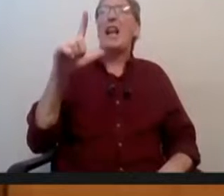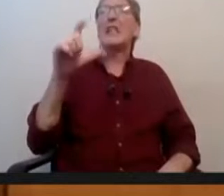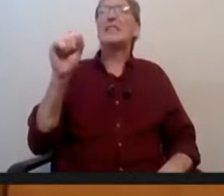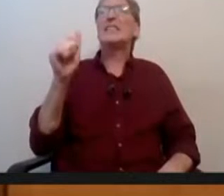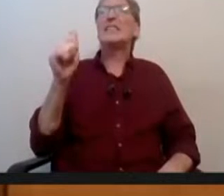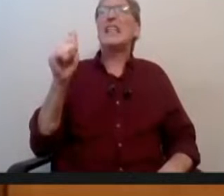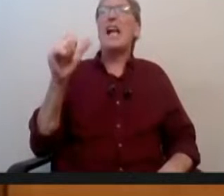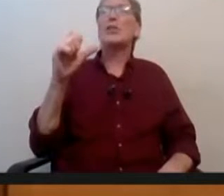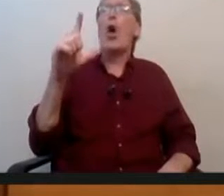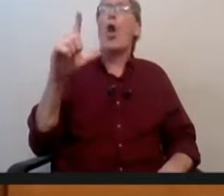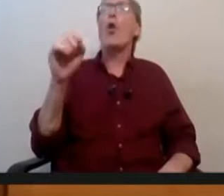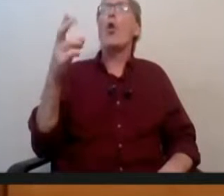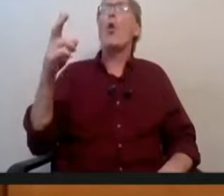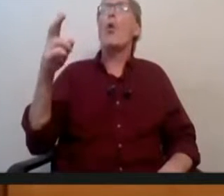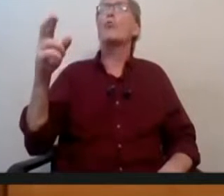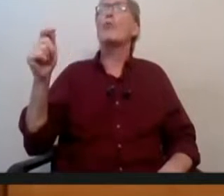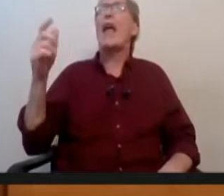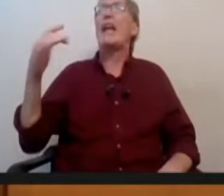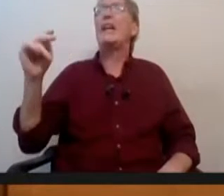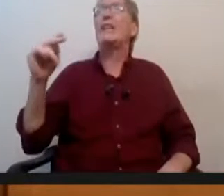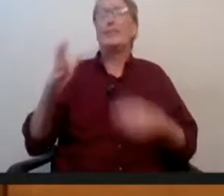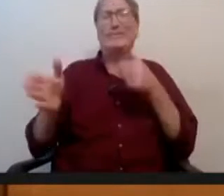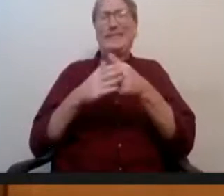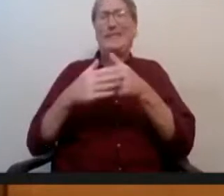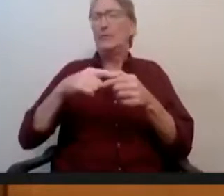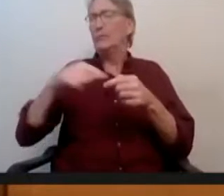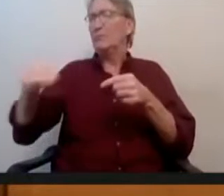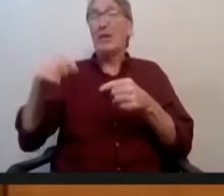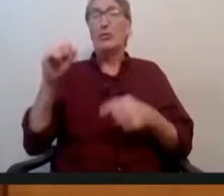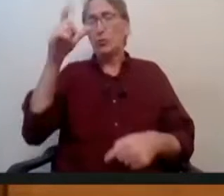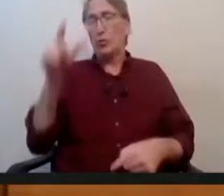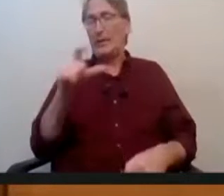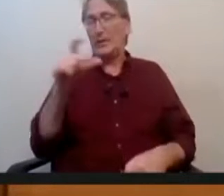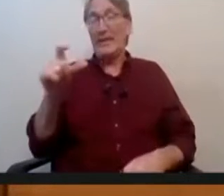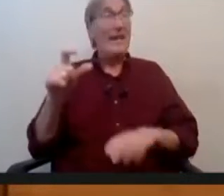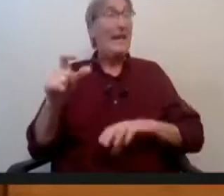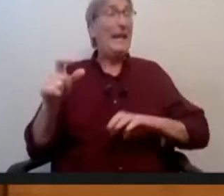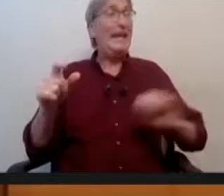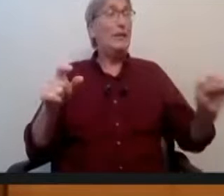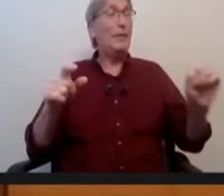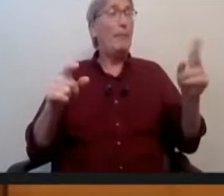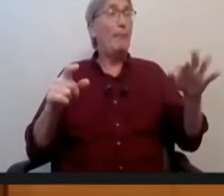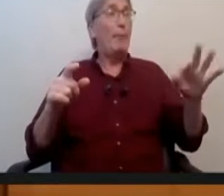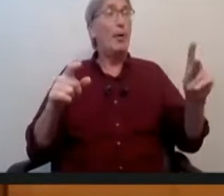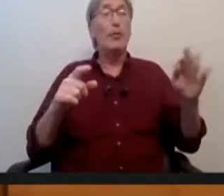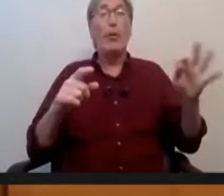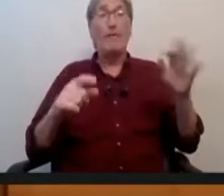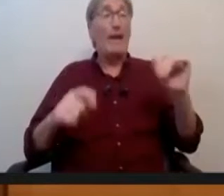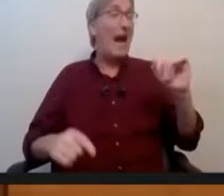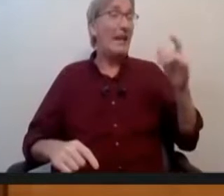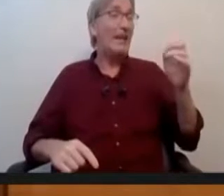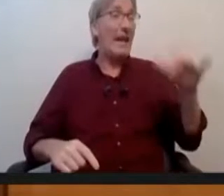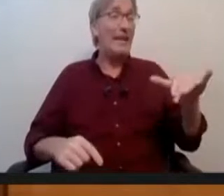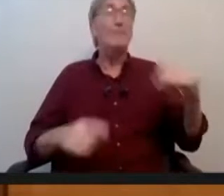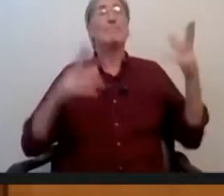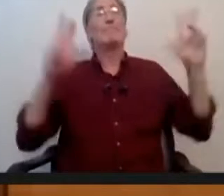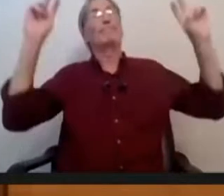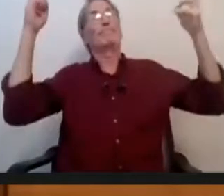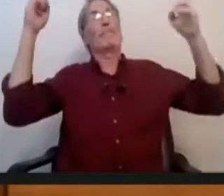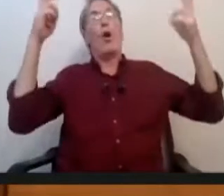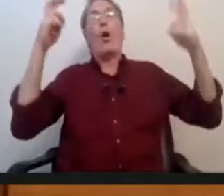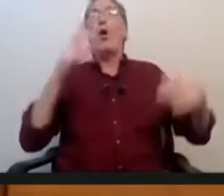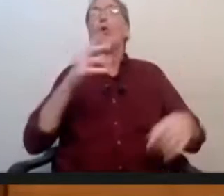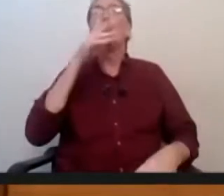Bavaria, Württemberg, and Switzerland. The eastern section of Allegheny Town shortly became known as Deutschtown, and the area